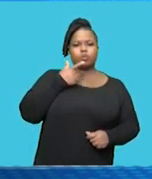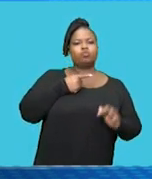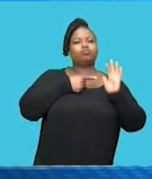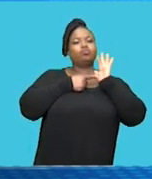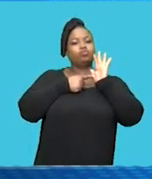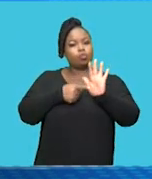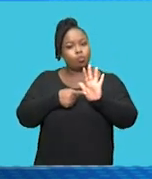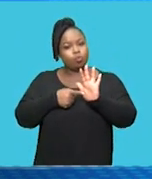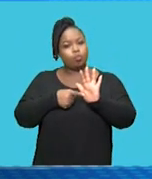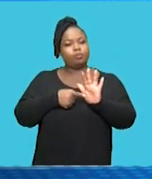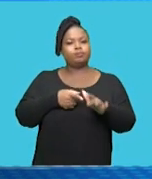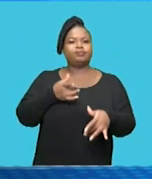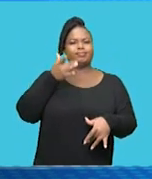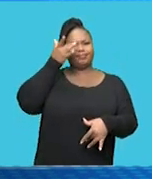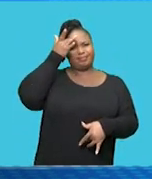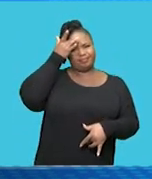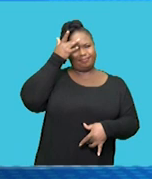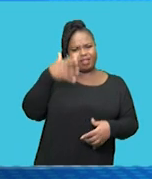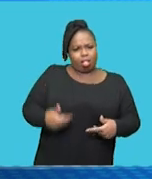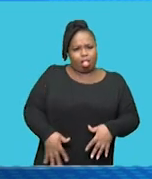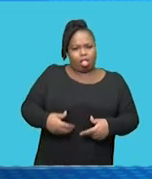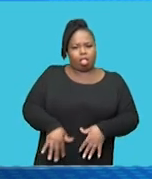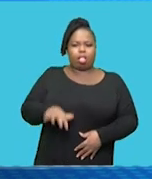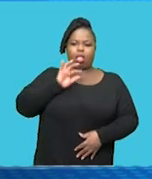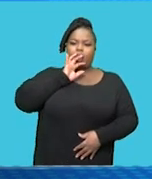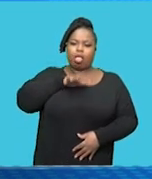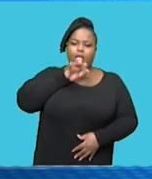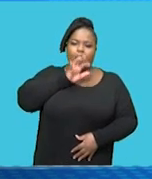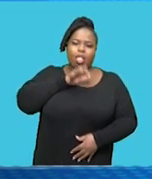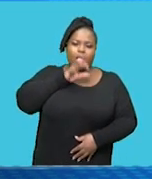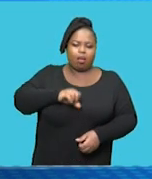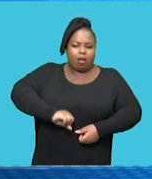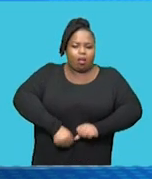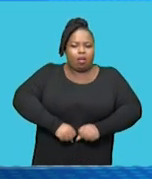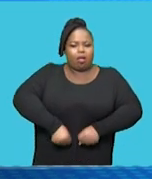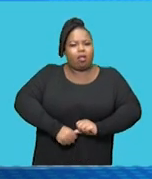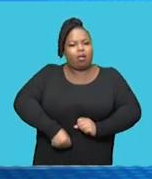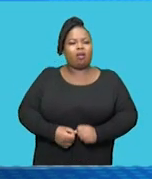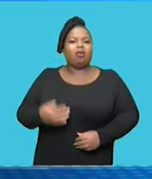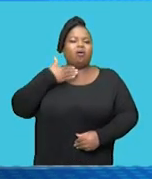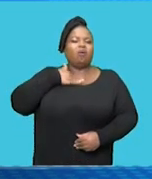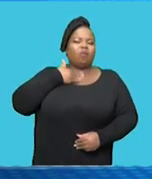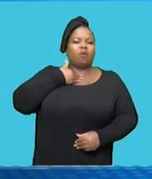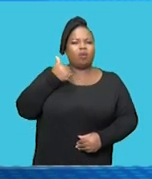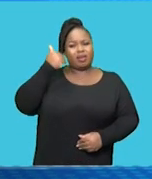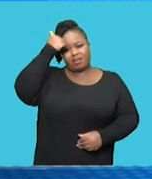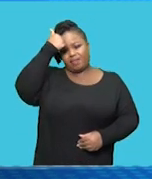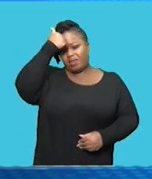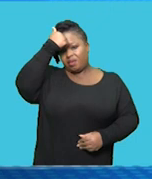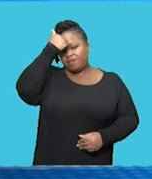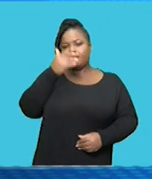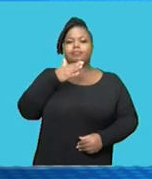symptoms of diarrhea, vomiting, stomach cramps, nausea, low-grade fever,